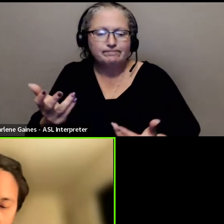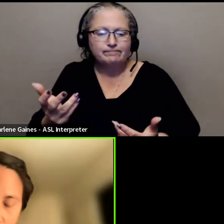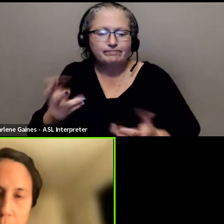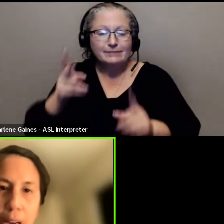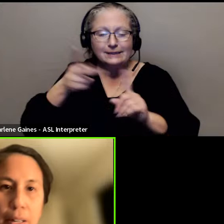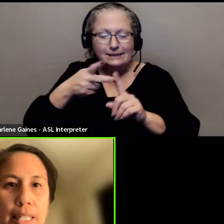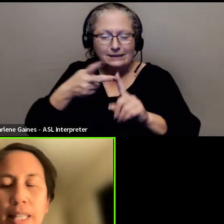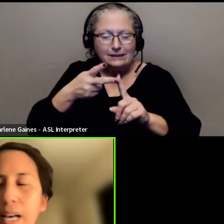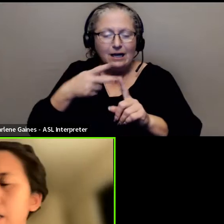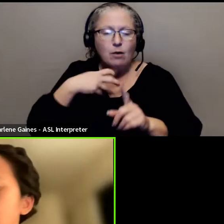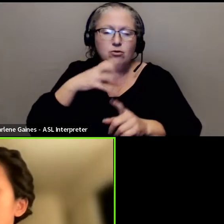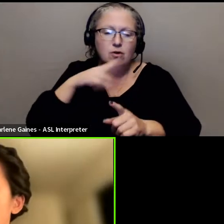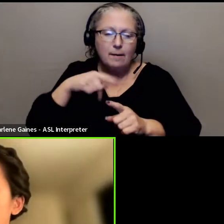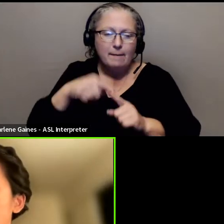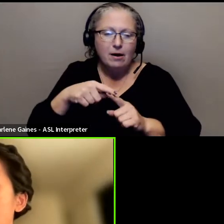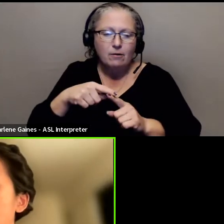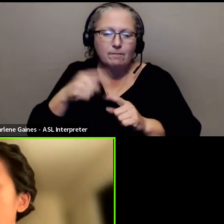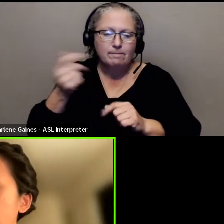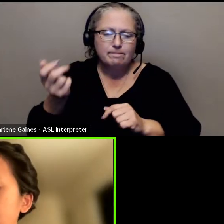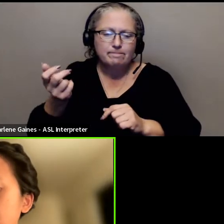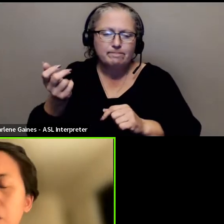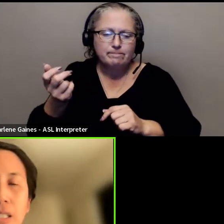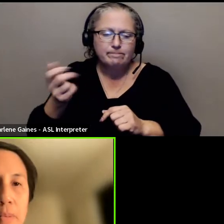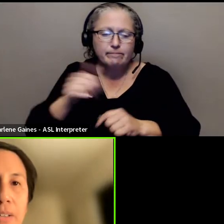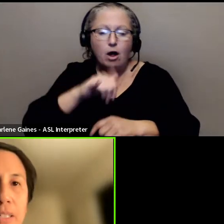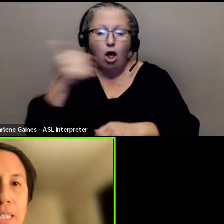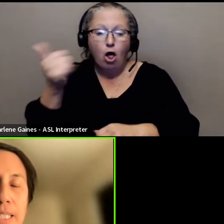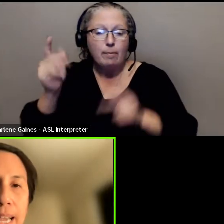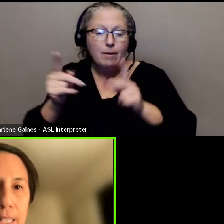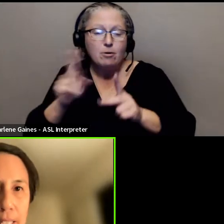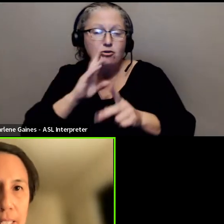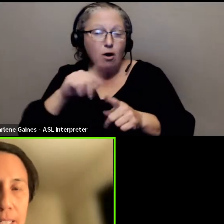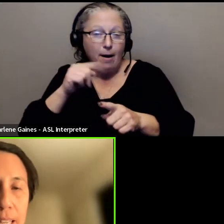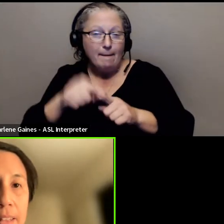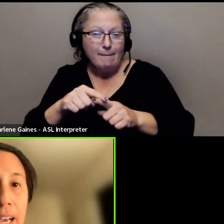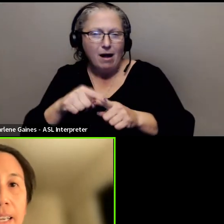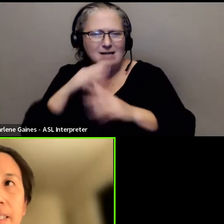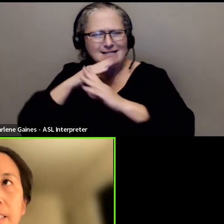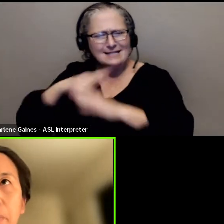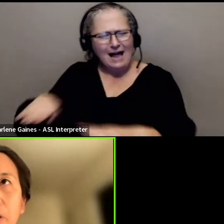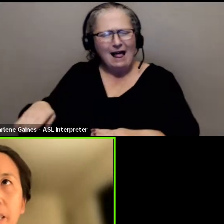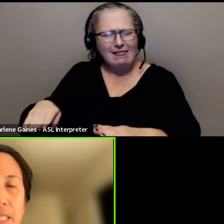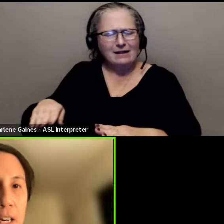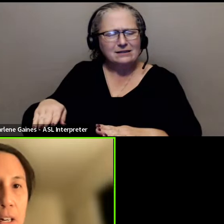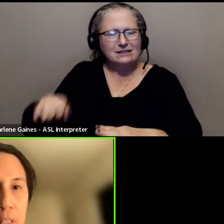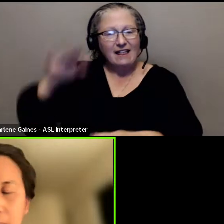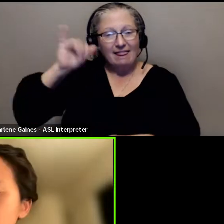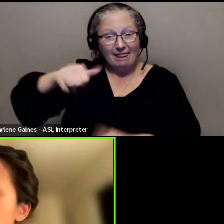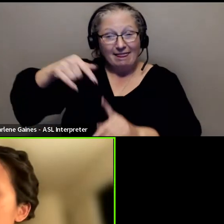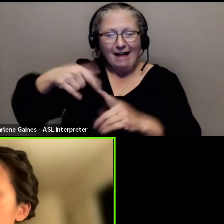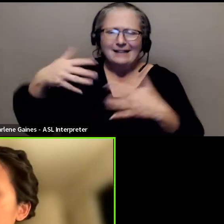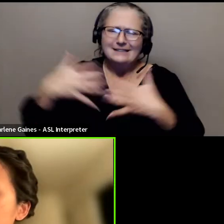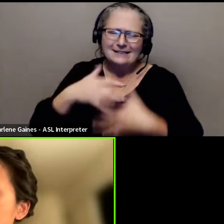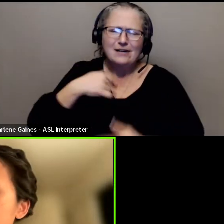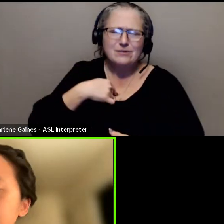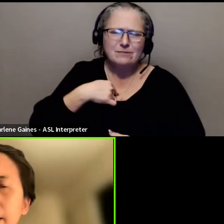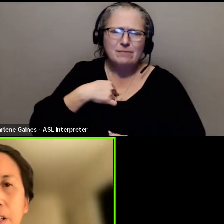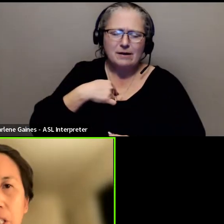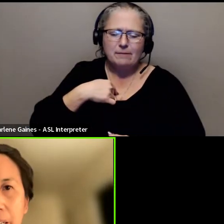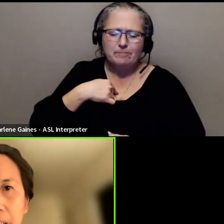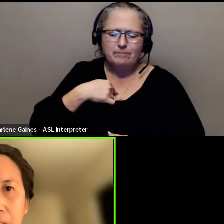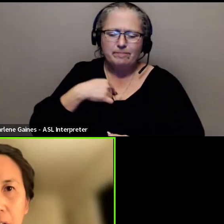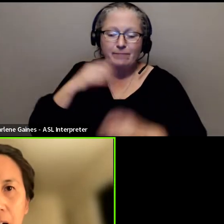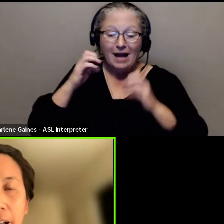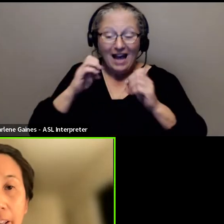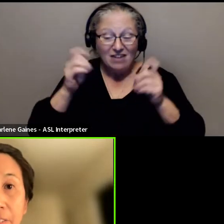second thing I want to talk about is that what other people have talked about, this silence. And that is the part that scares me, that as